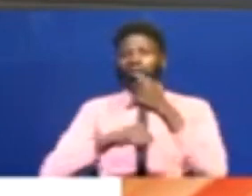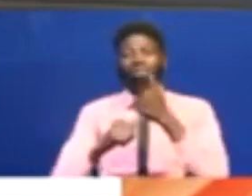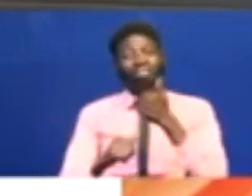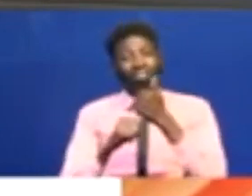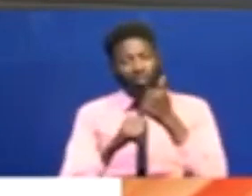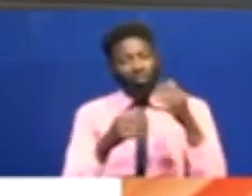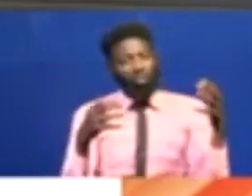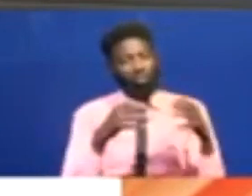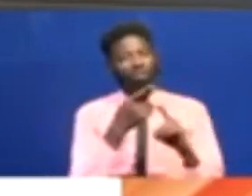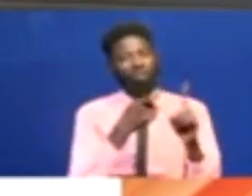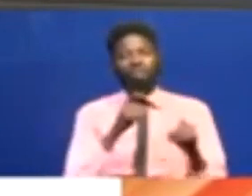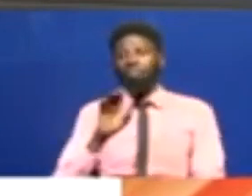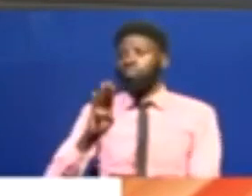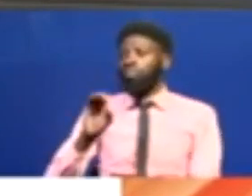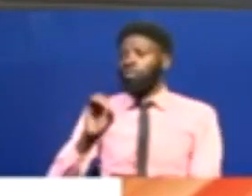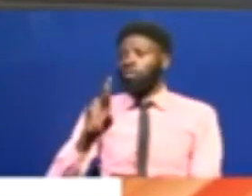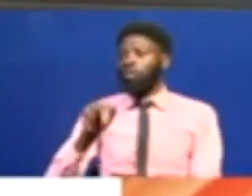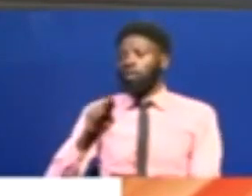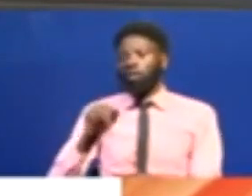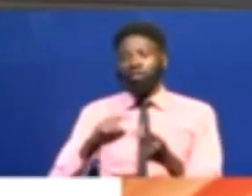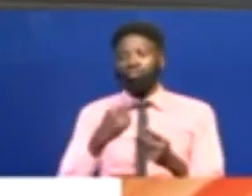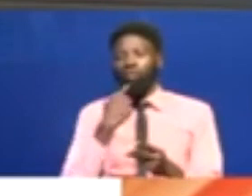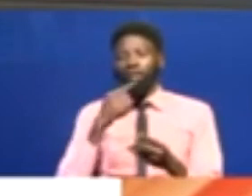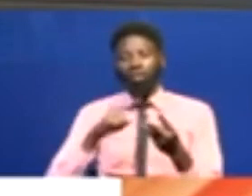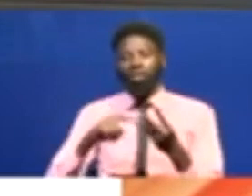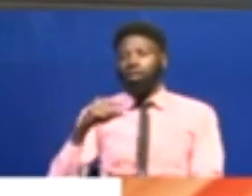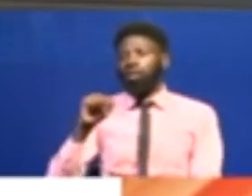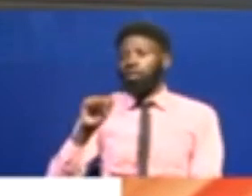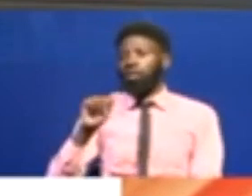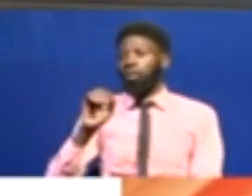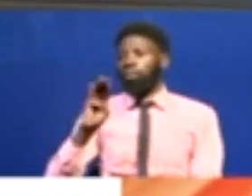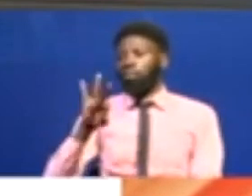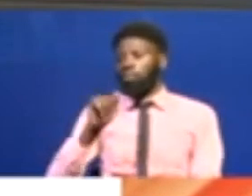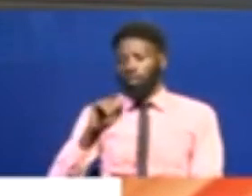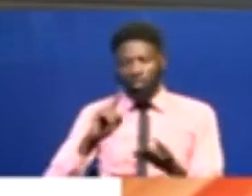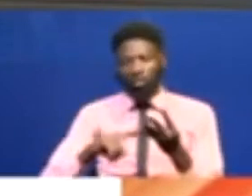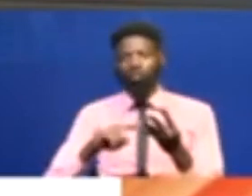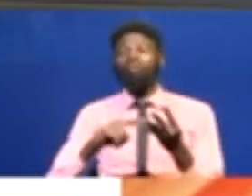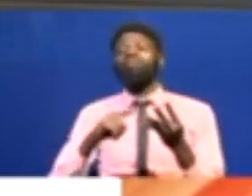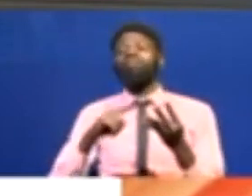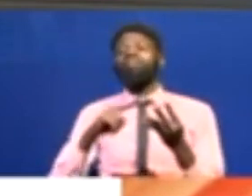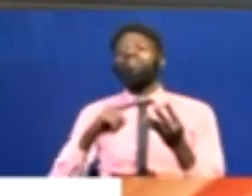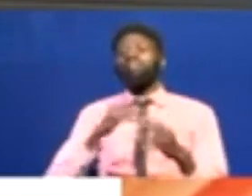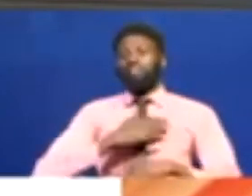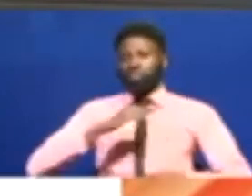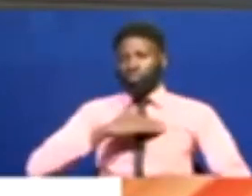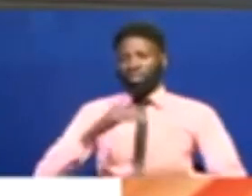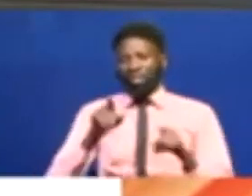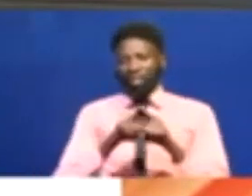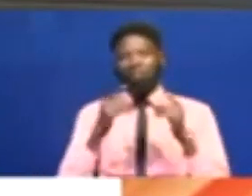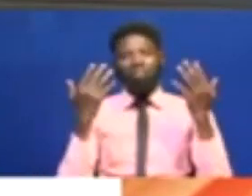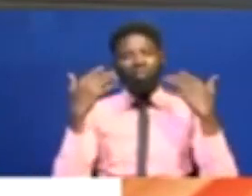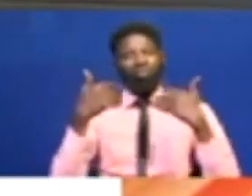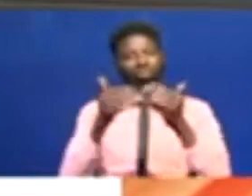Gabra, Sakuye, Somali, Turkana, Samburu and Ameru communities who reside in Isiolo County